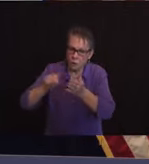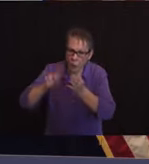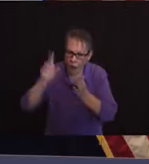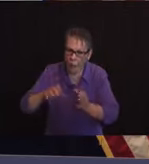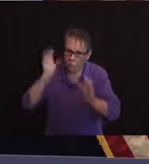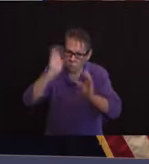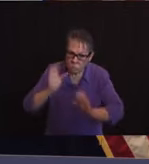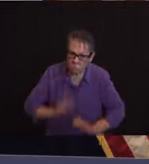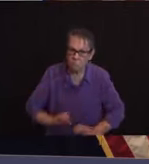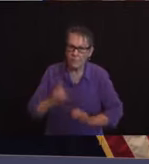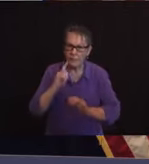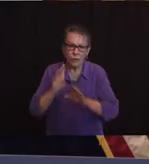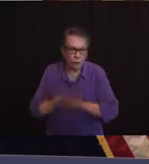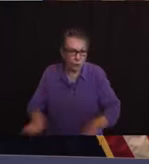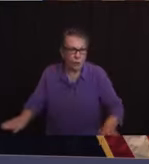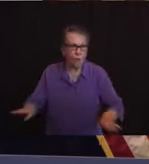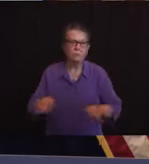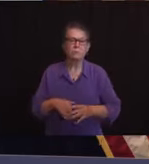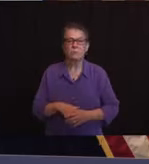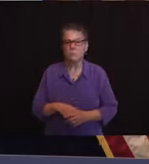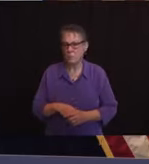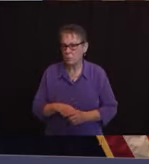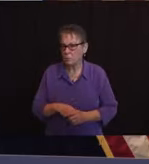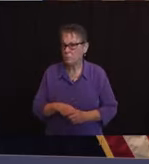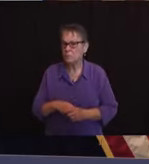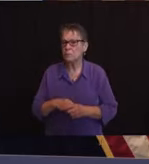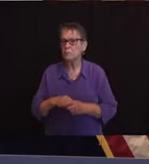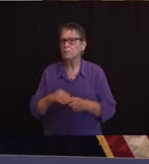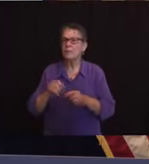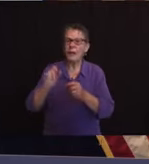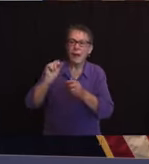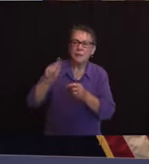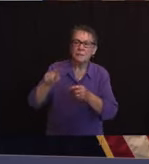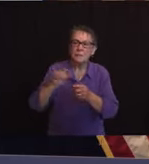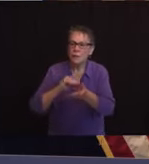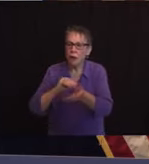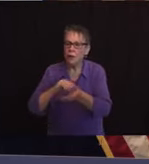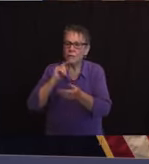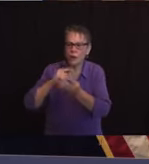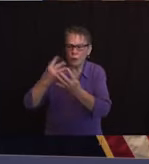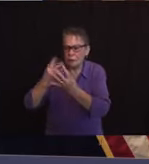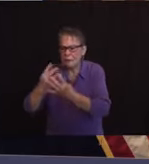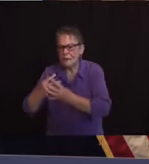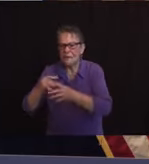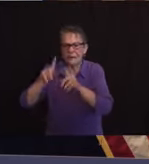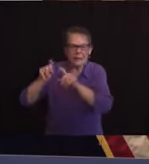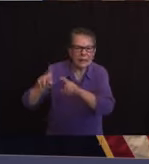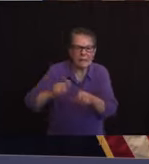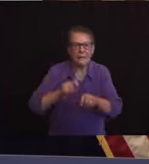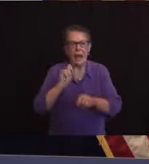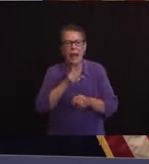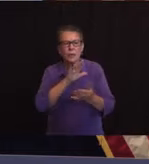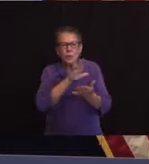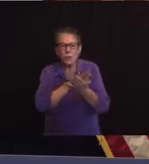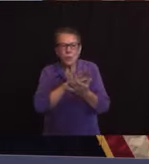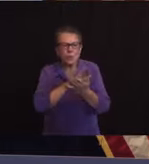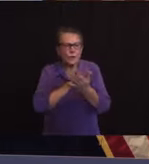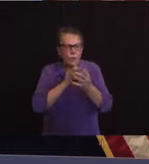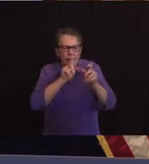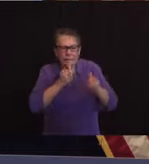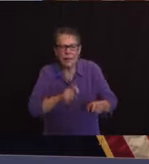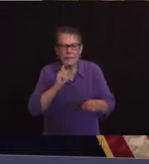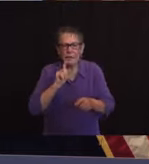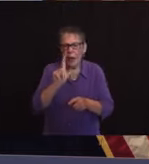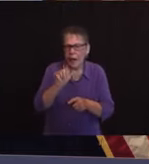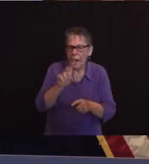and families. State law mandates that all physicians, registered nurses, and licensed healthcare facilities that provide